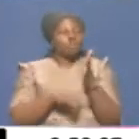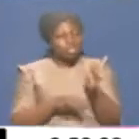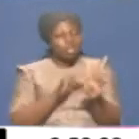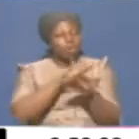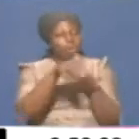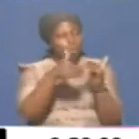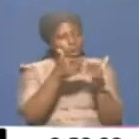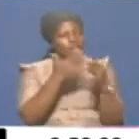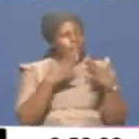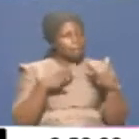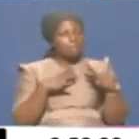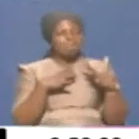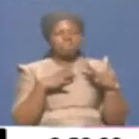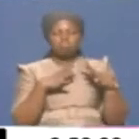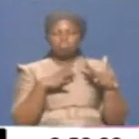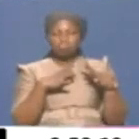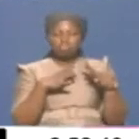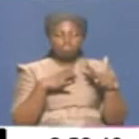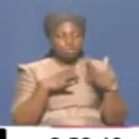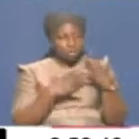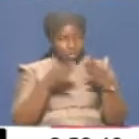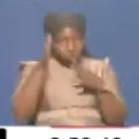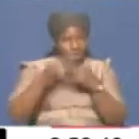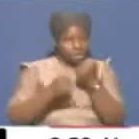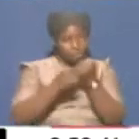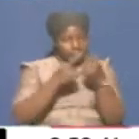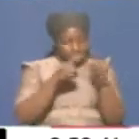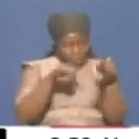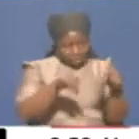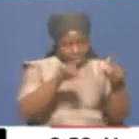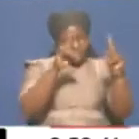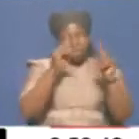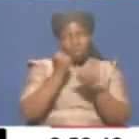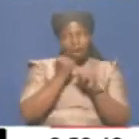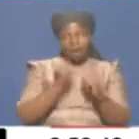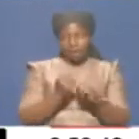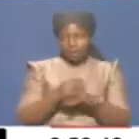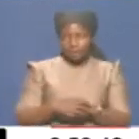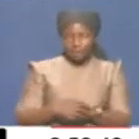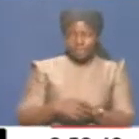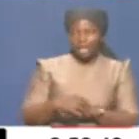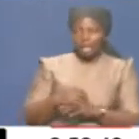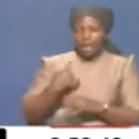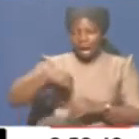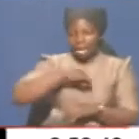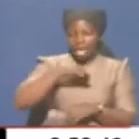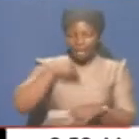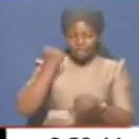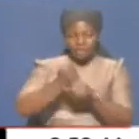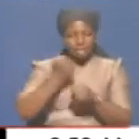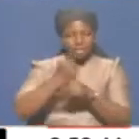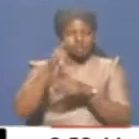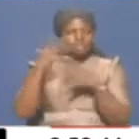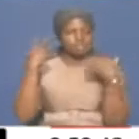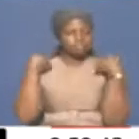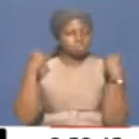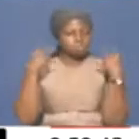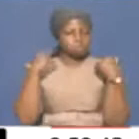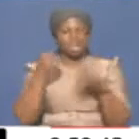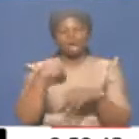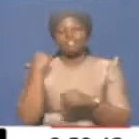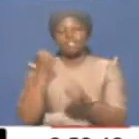all. Ndiyo nisabu kama hiyo. Tumekuwa tukifanya mazoezi, tumefanya sparring